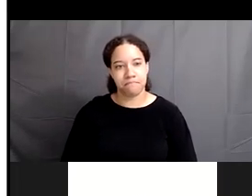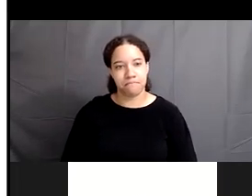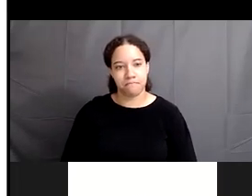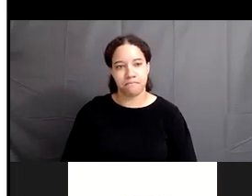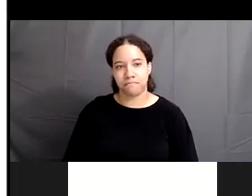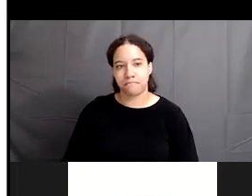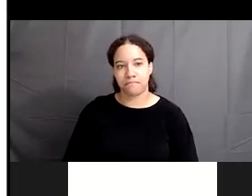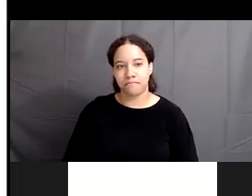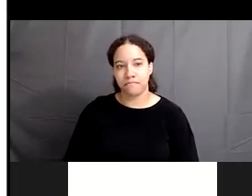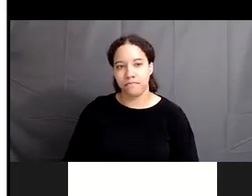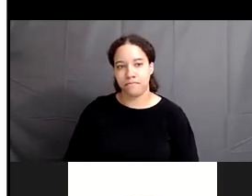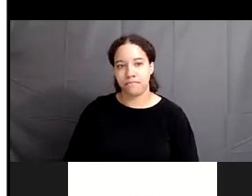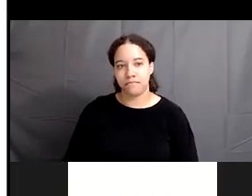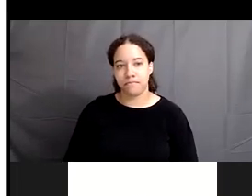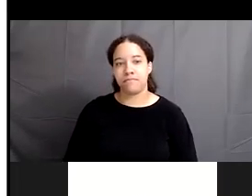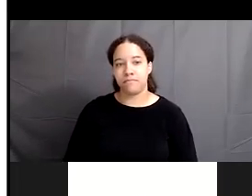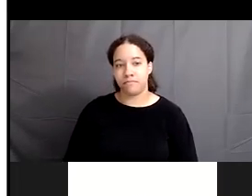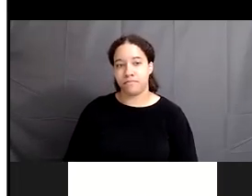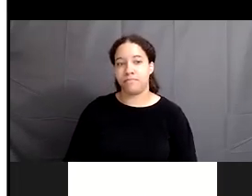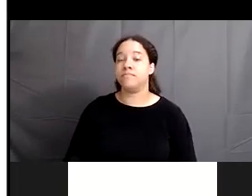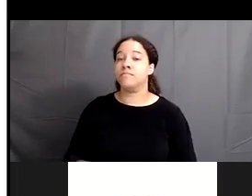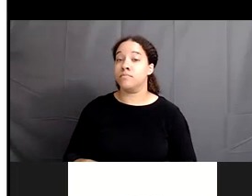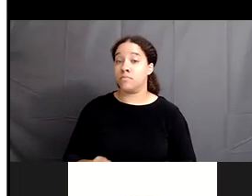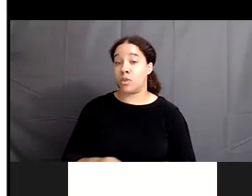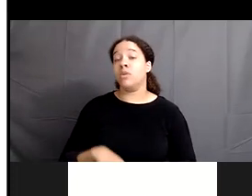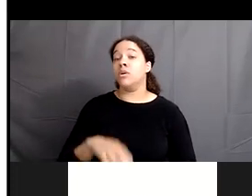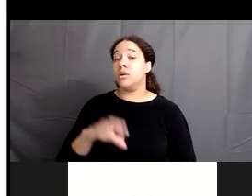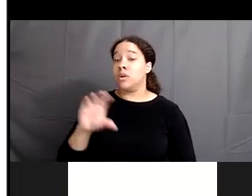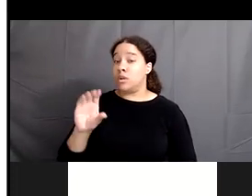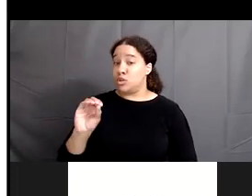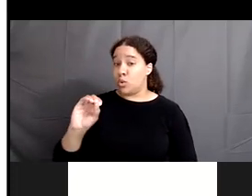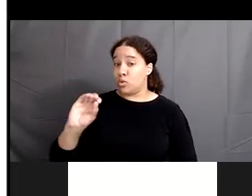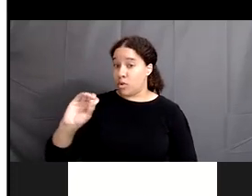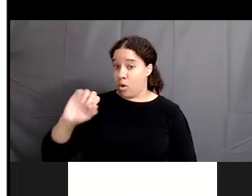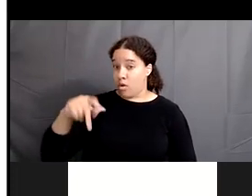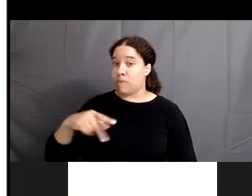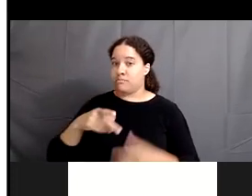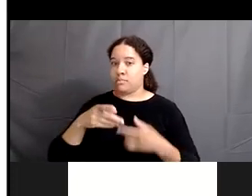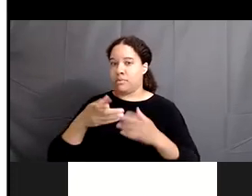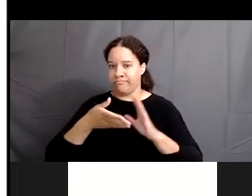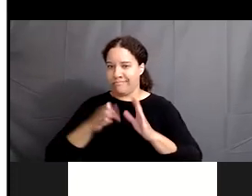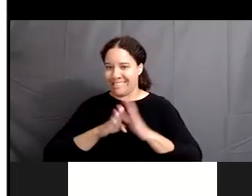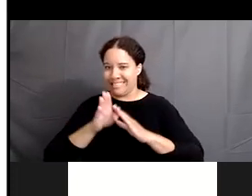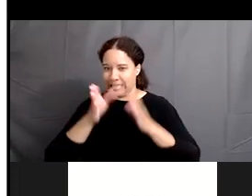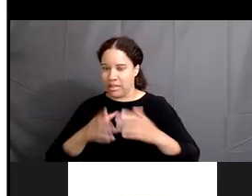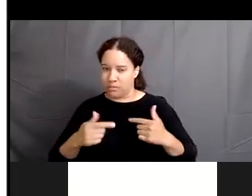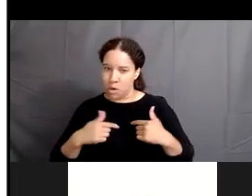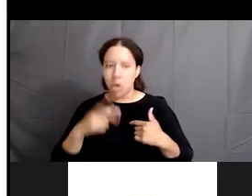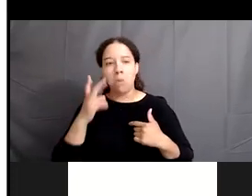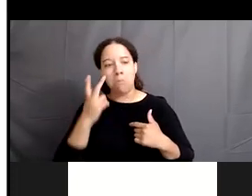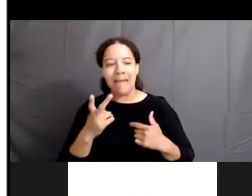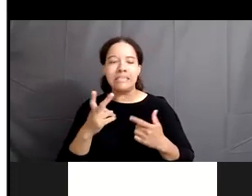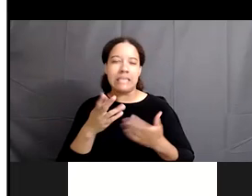So there are some kind of common things as a co-op developer that I hear when I'm talking to folks who might be interested